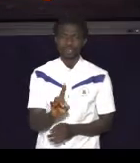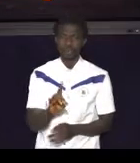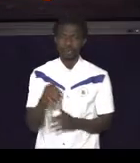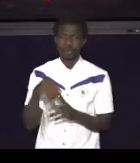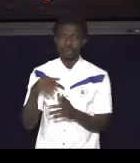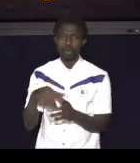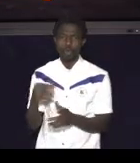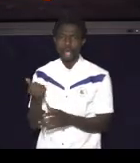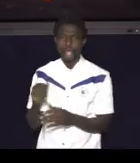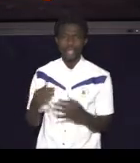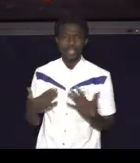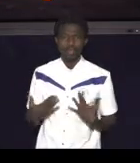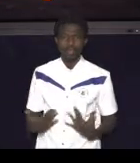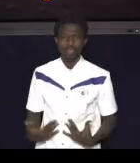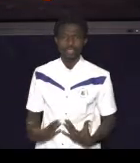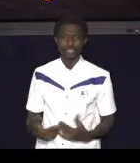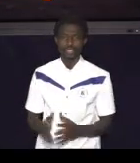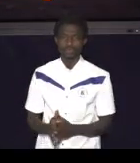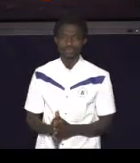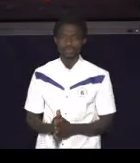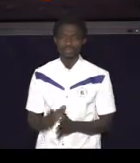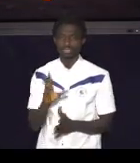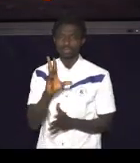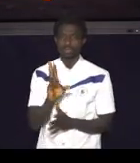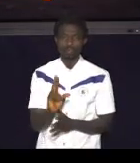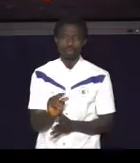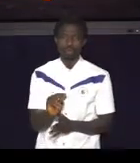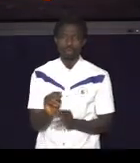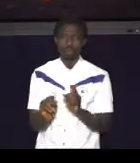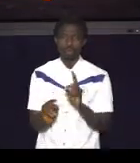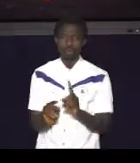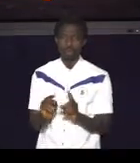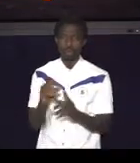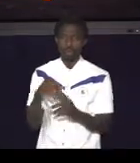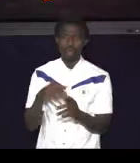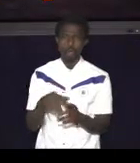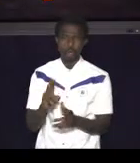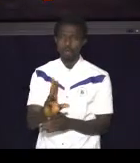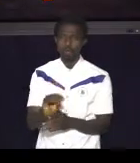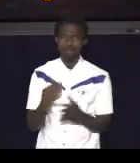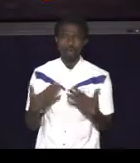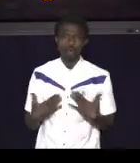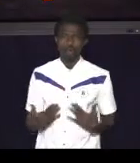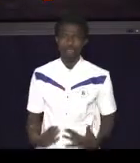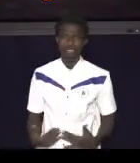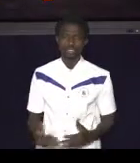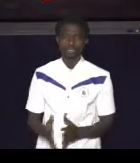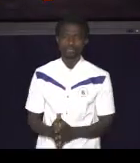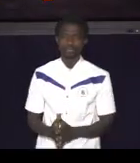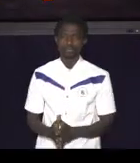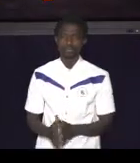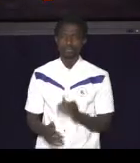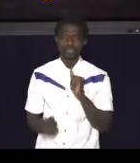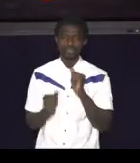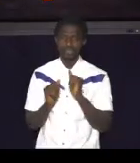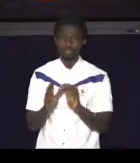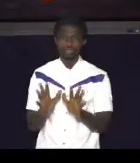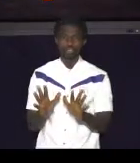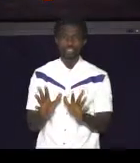anyone or anybody, no one or nobody,